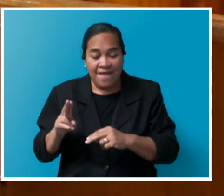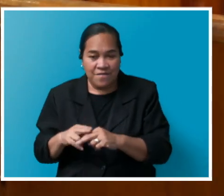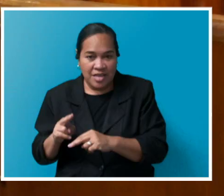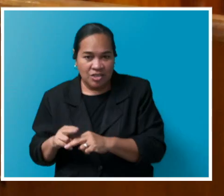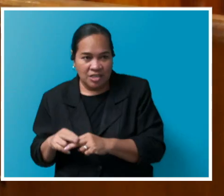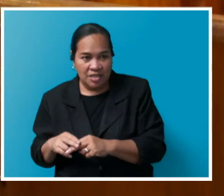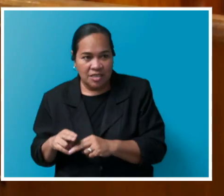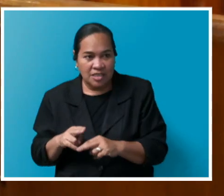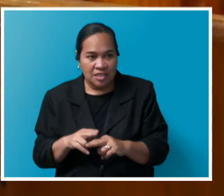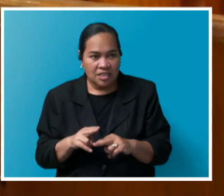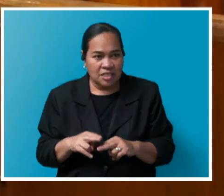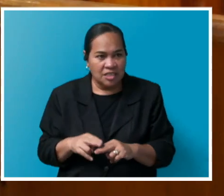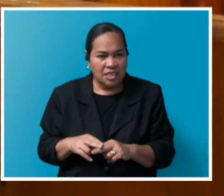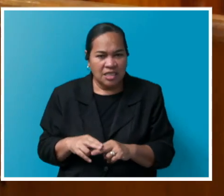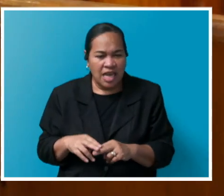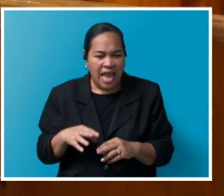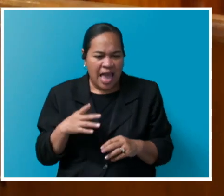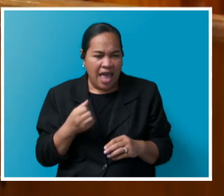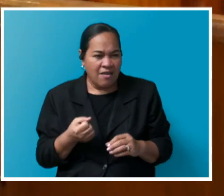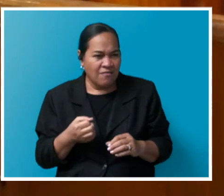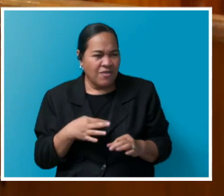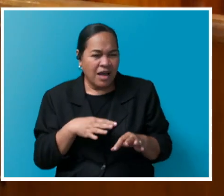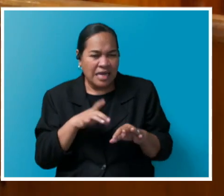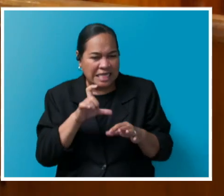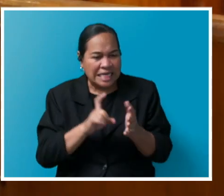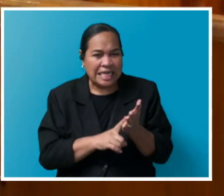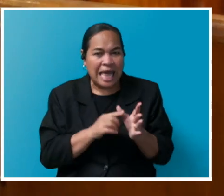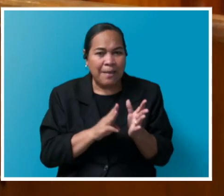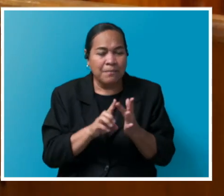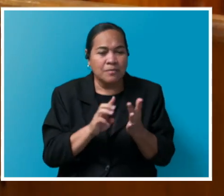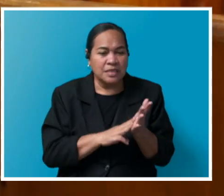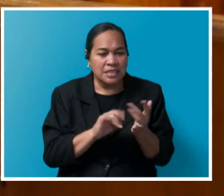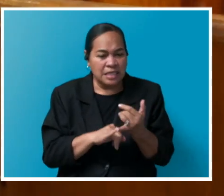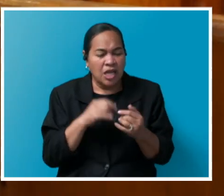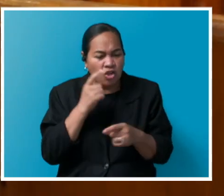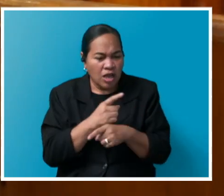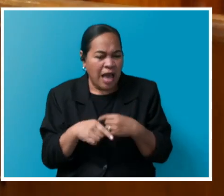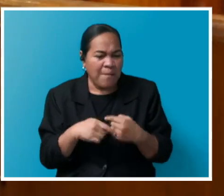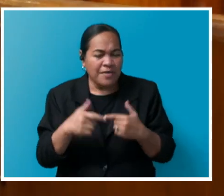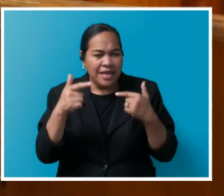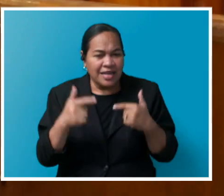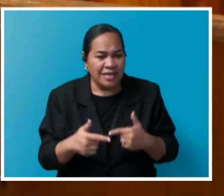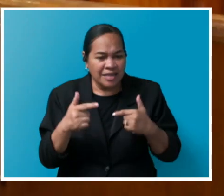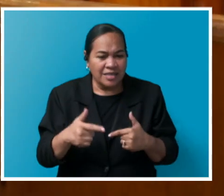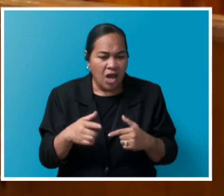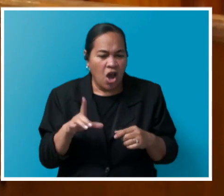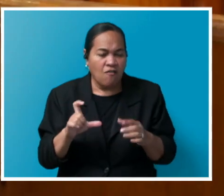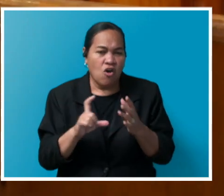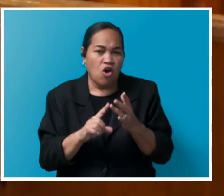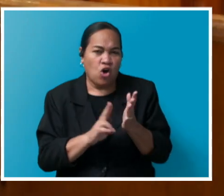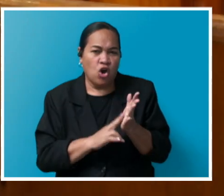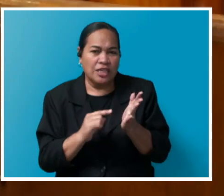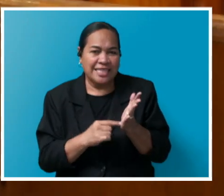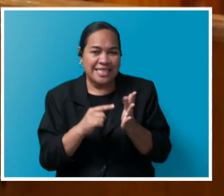3 extended continental shelf claims to the Commission on the Limits of Continental Shelf,